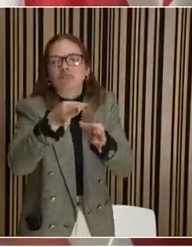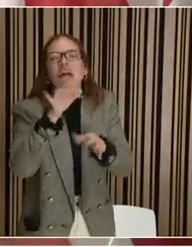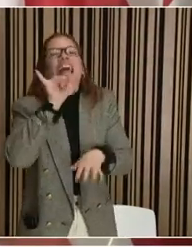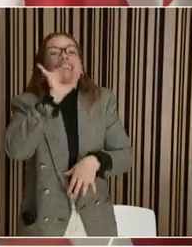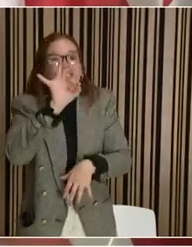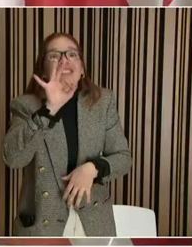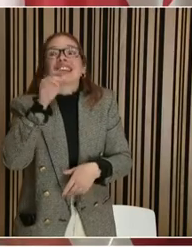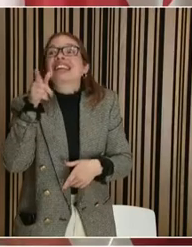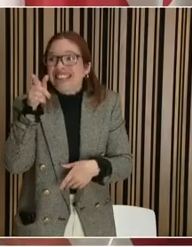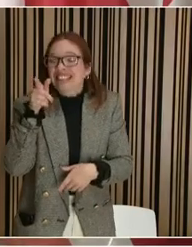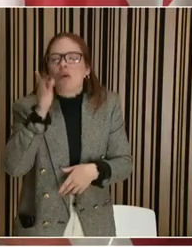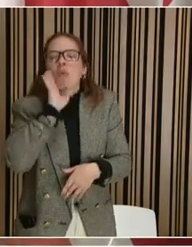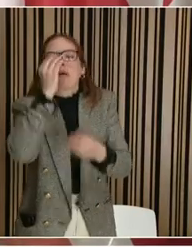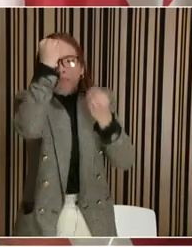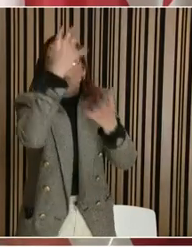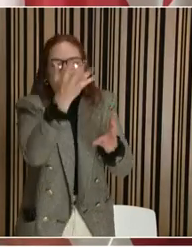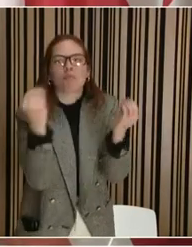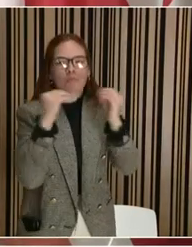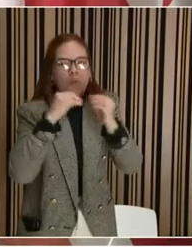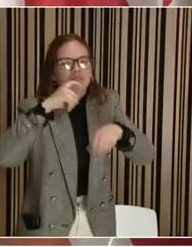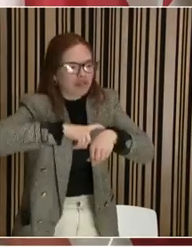also let you know regarding the timeline,